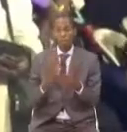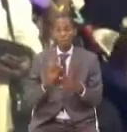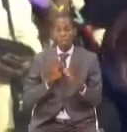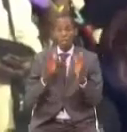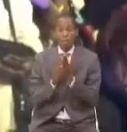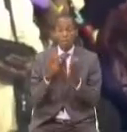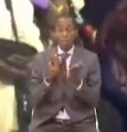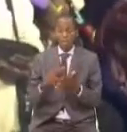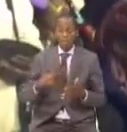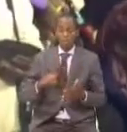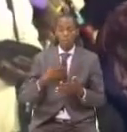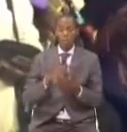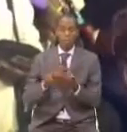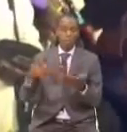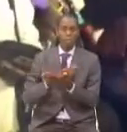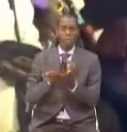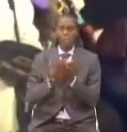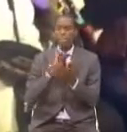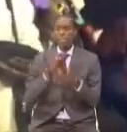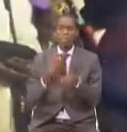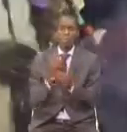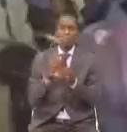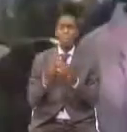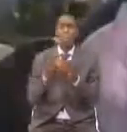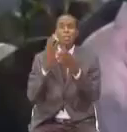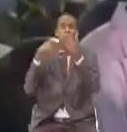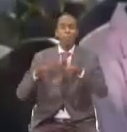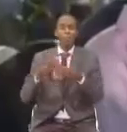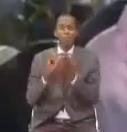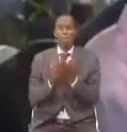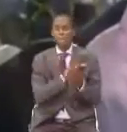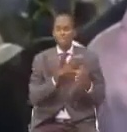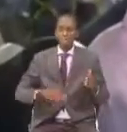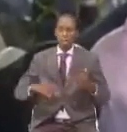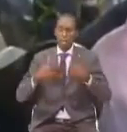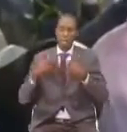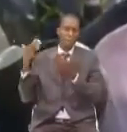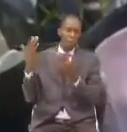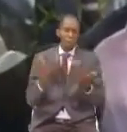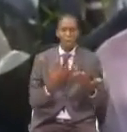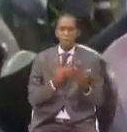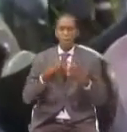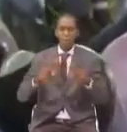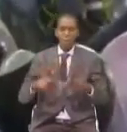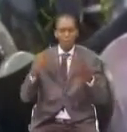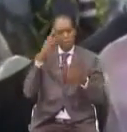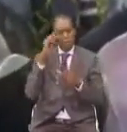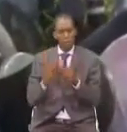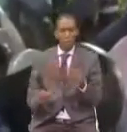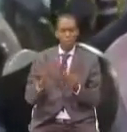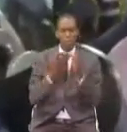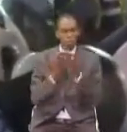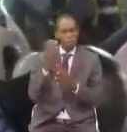of righteousness that he made in heaven, that Christ has brought and Christ provides for everyone through his